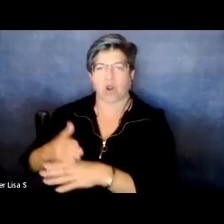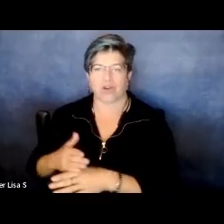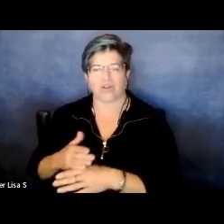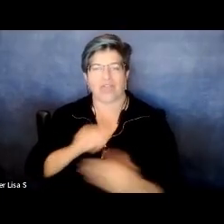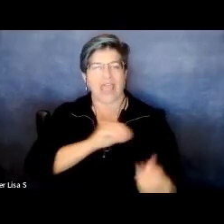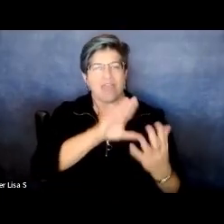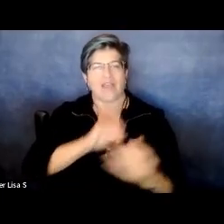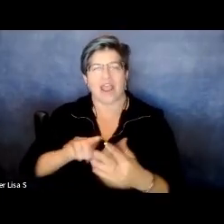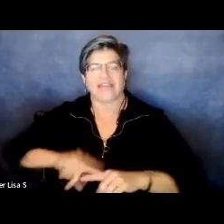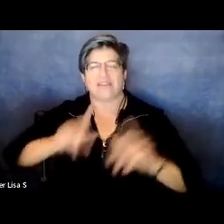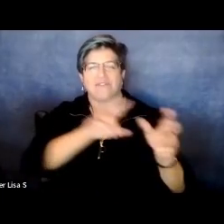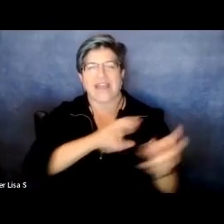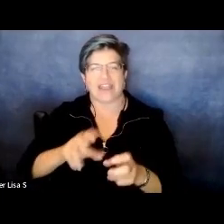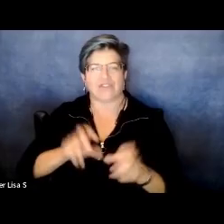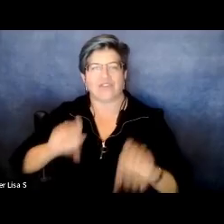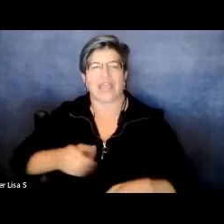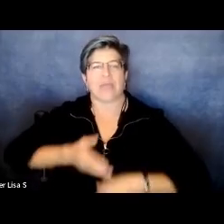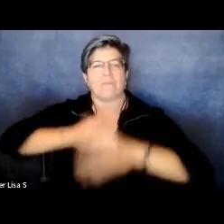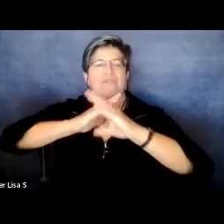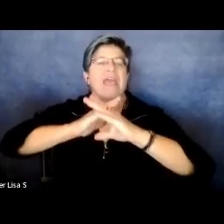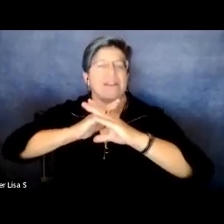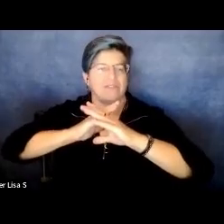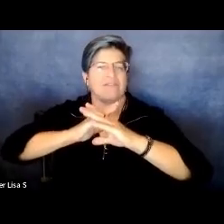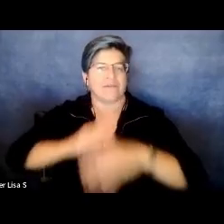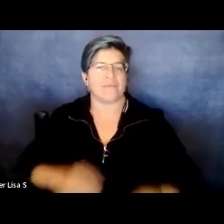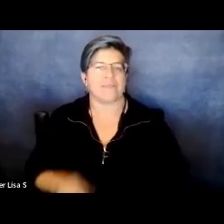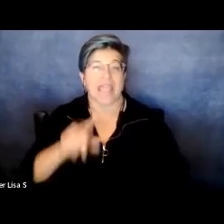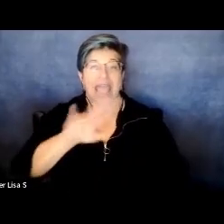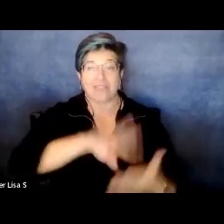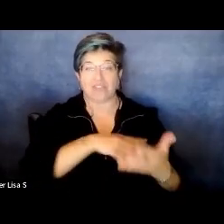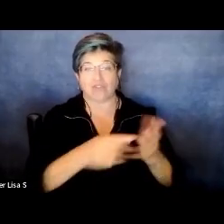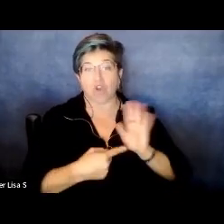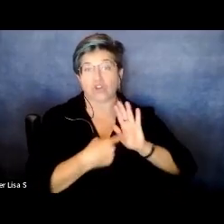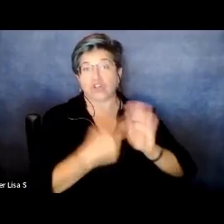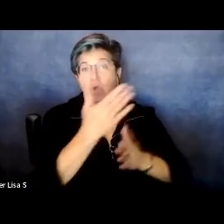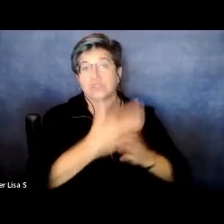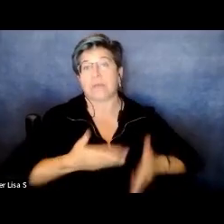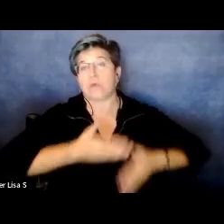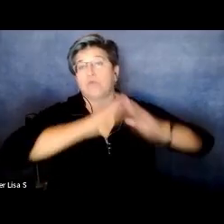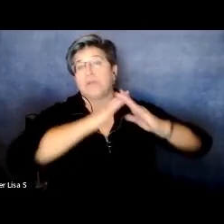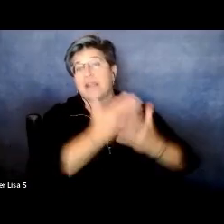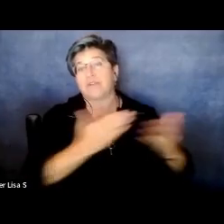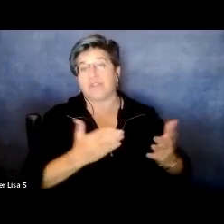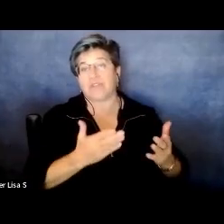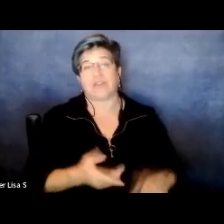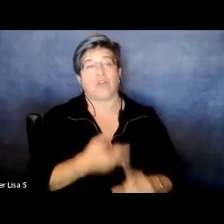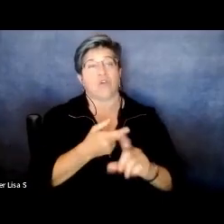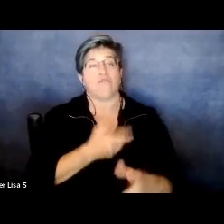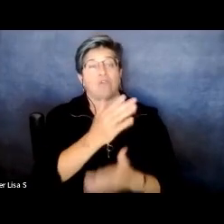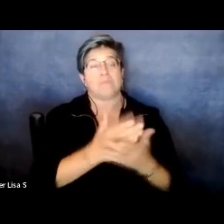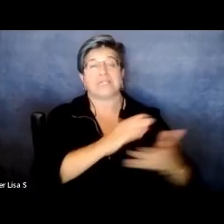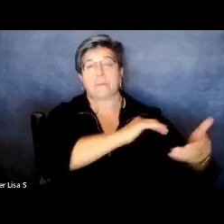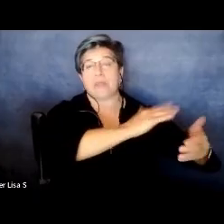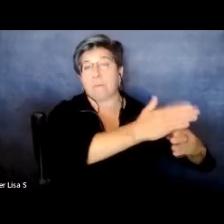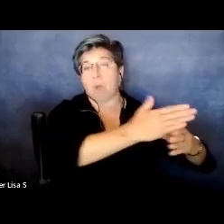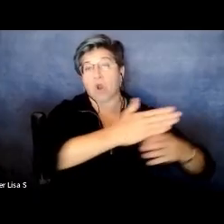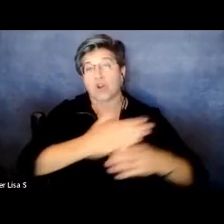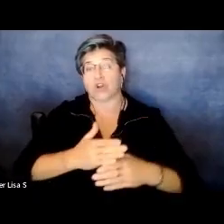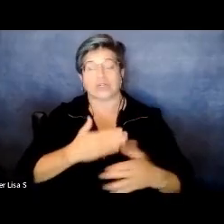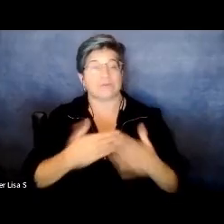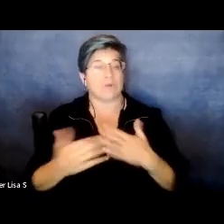can prevent trafficking. And this chart really just shows some of those protective factors that can come from some of those partners, whether